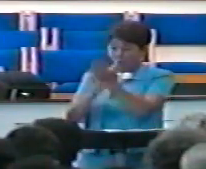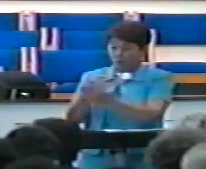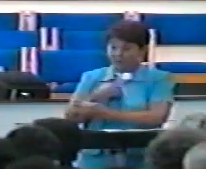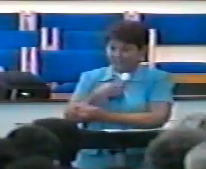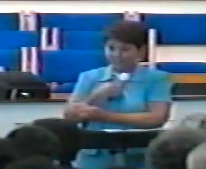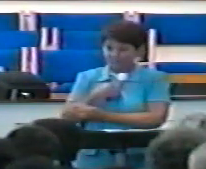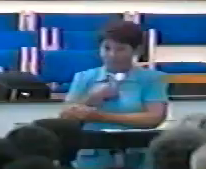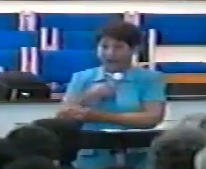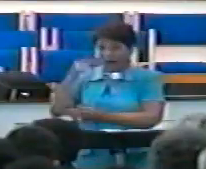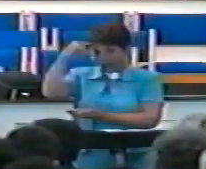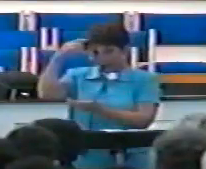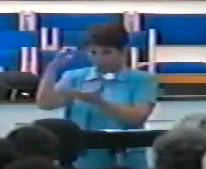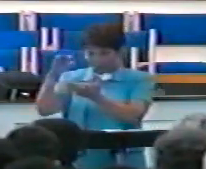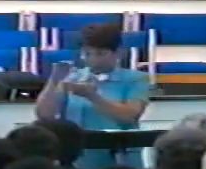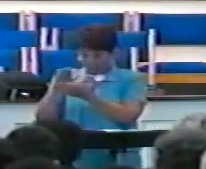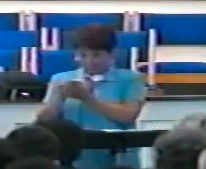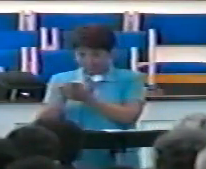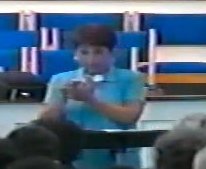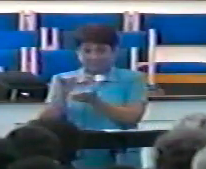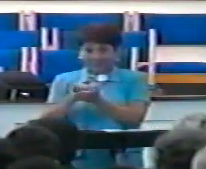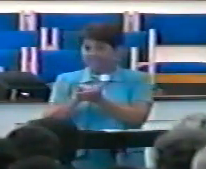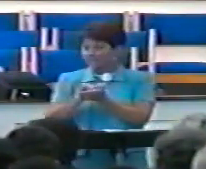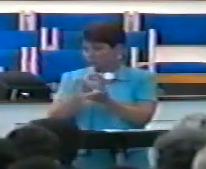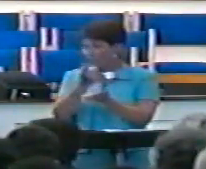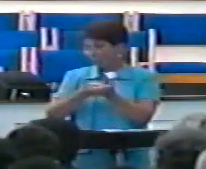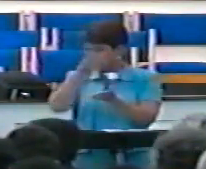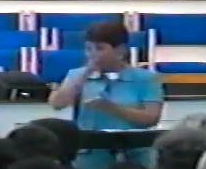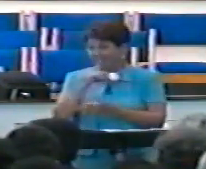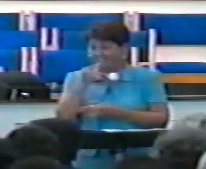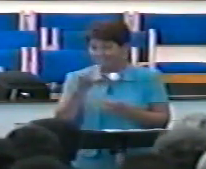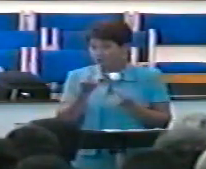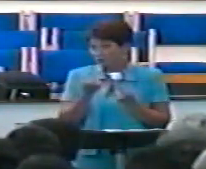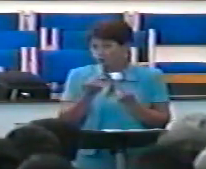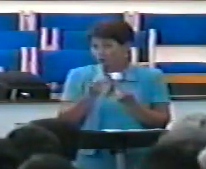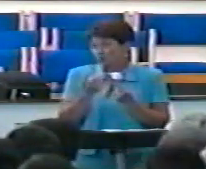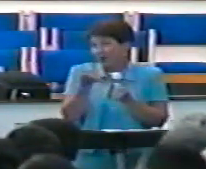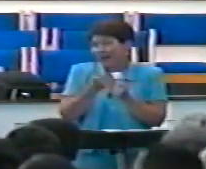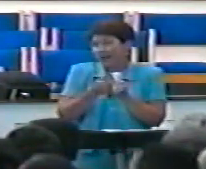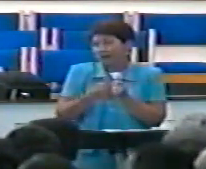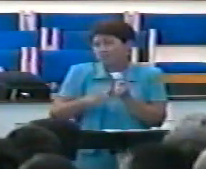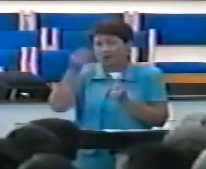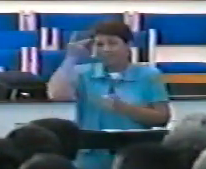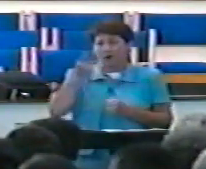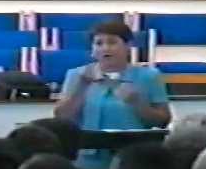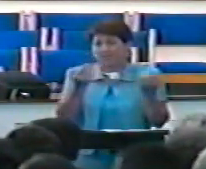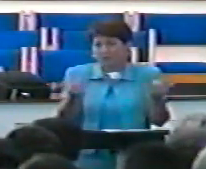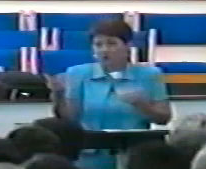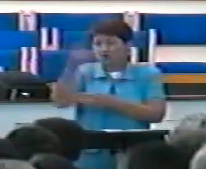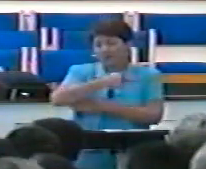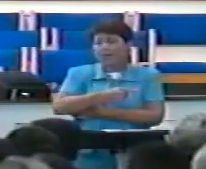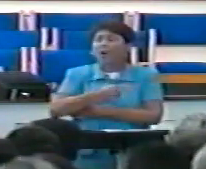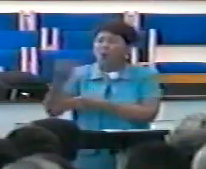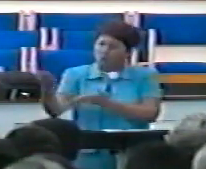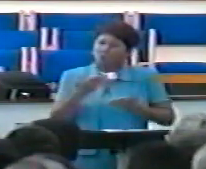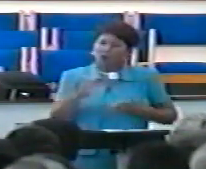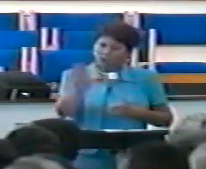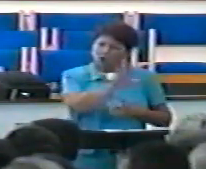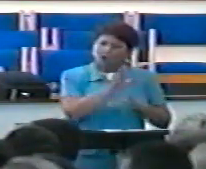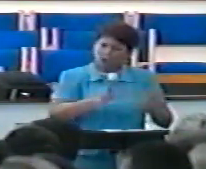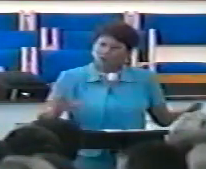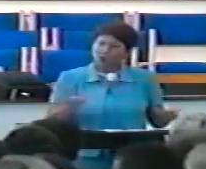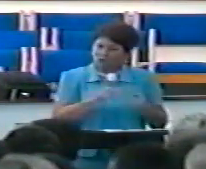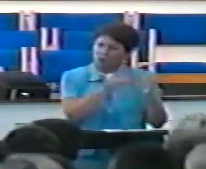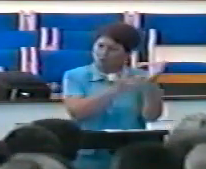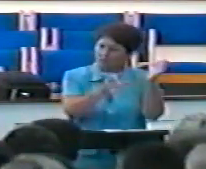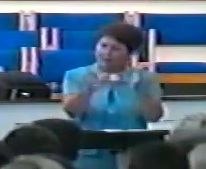says to every father here today, every parent here today. I think the Lord says, you bring your children to me. There's an